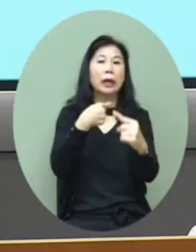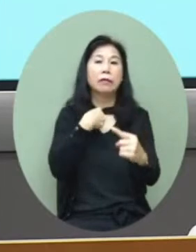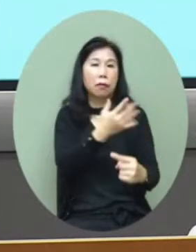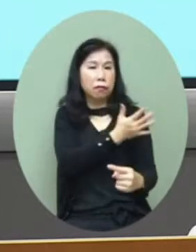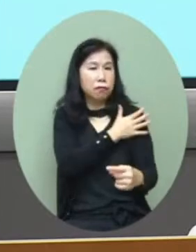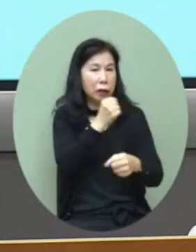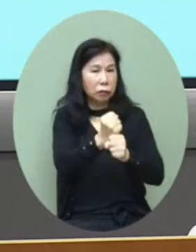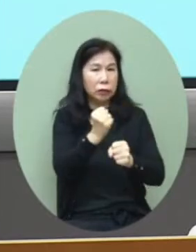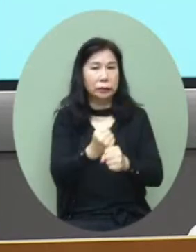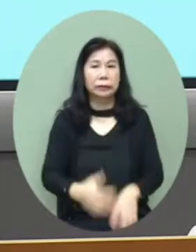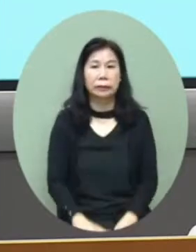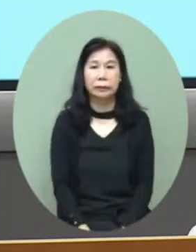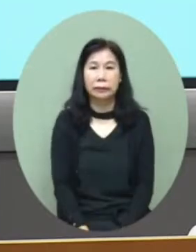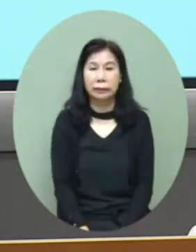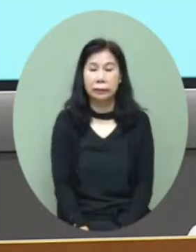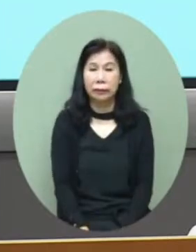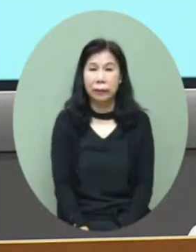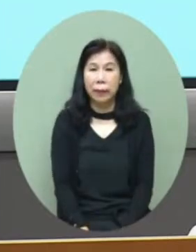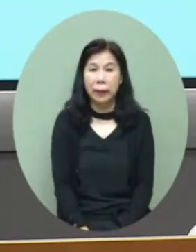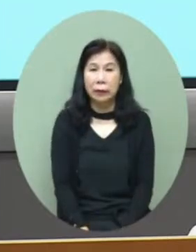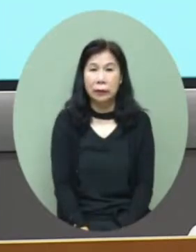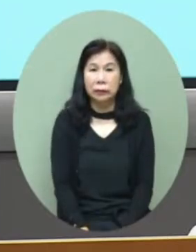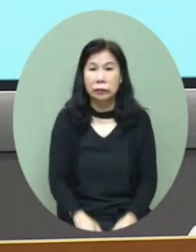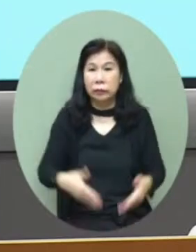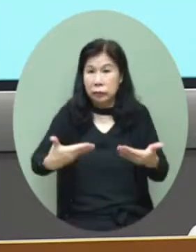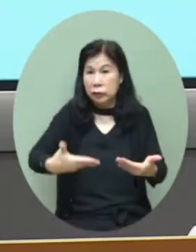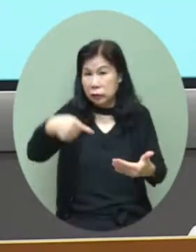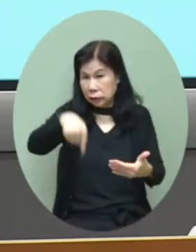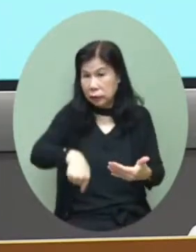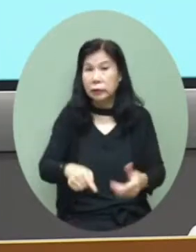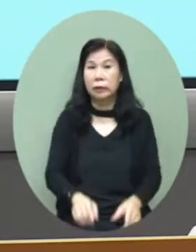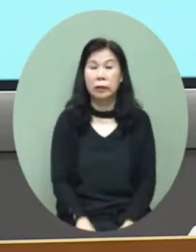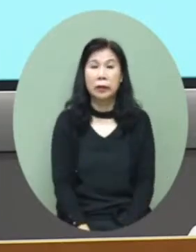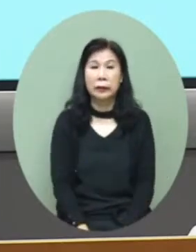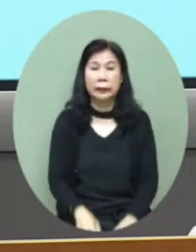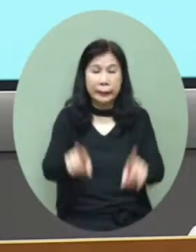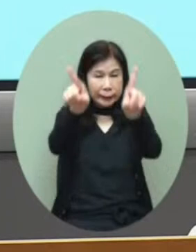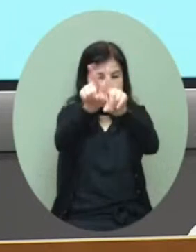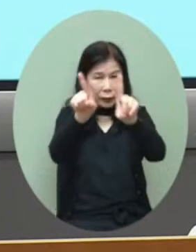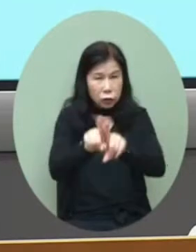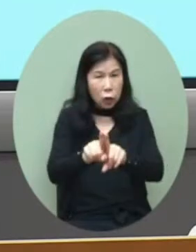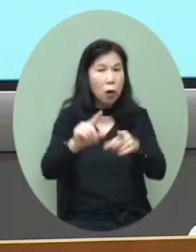All our measures aim to achieve our goal.